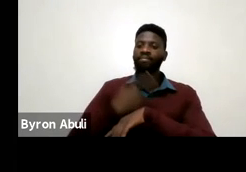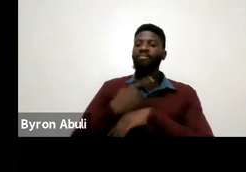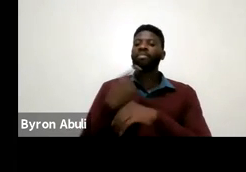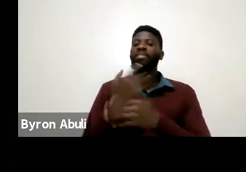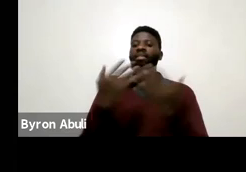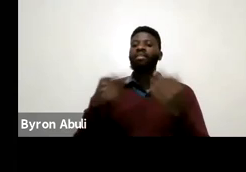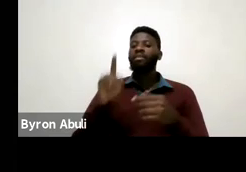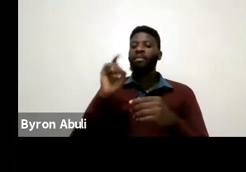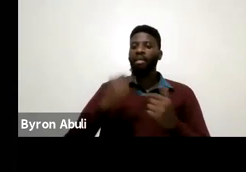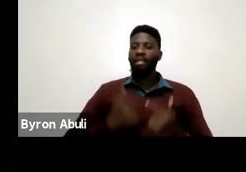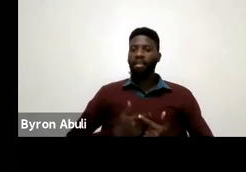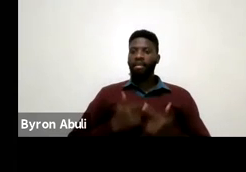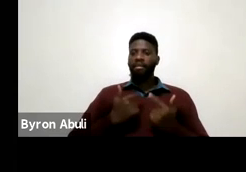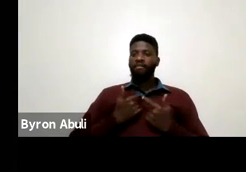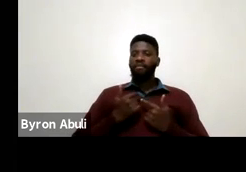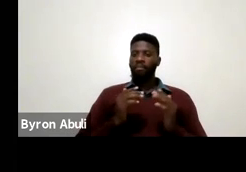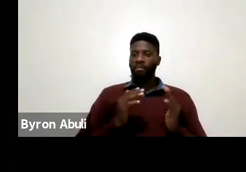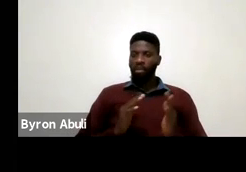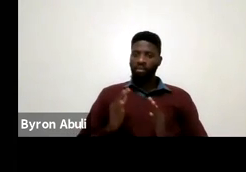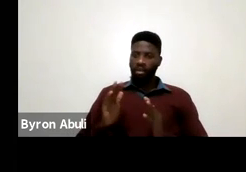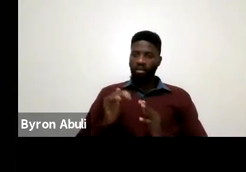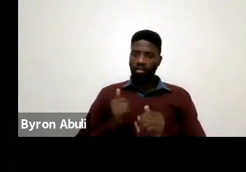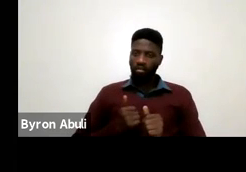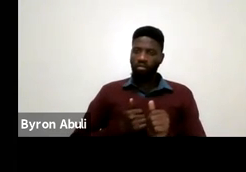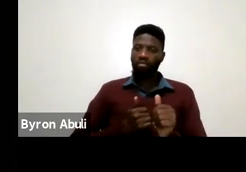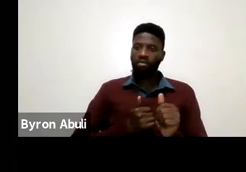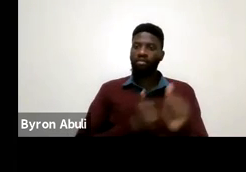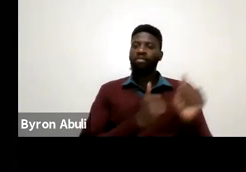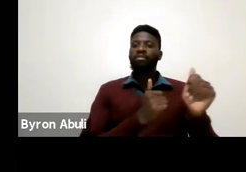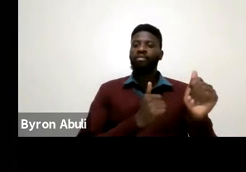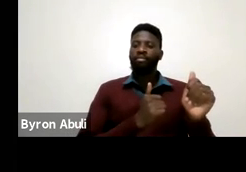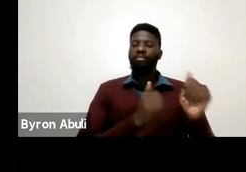live and consciously plan and work along.